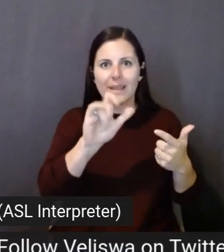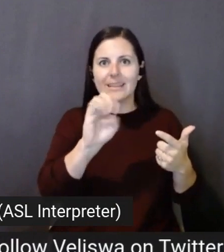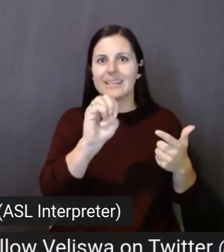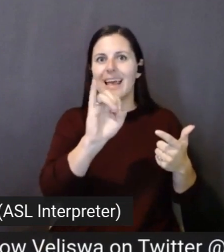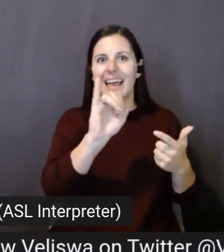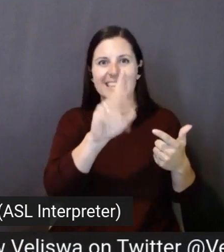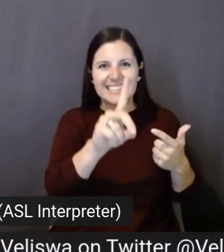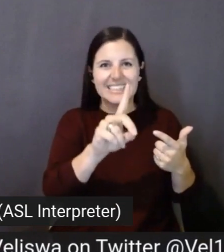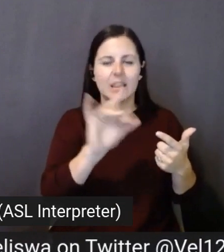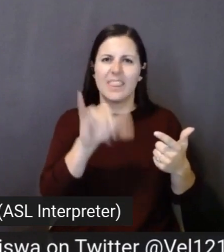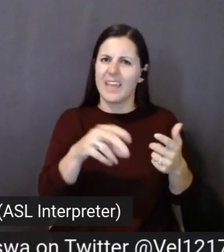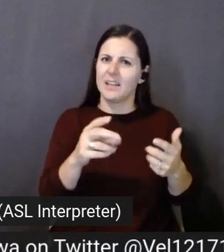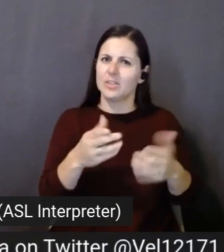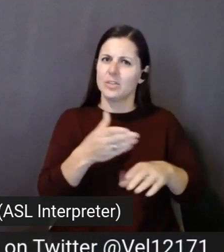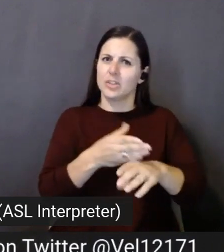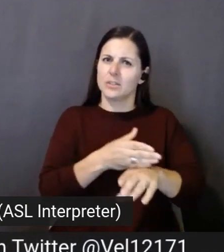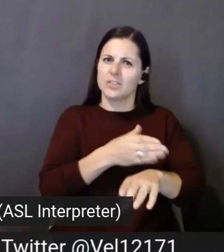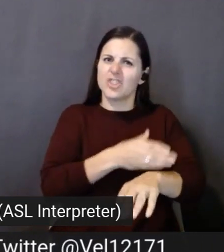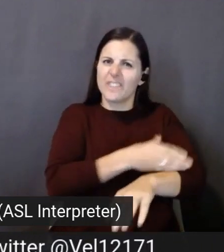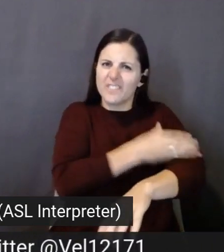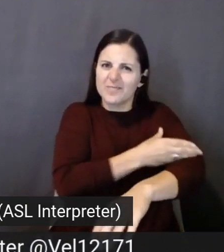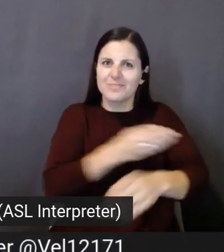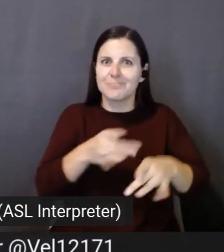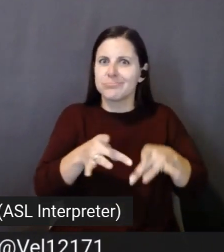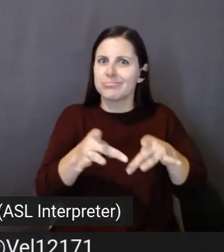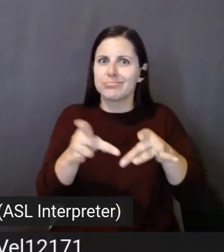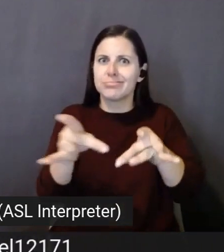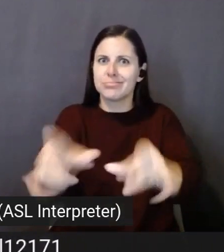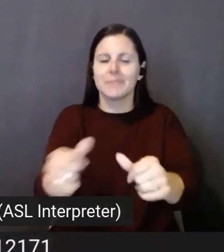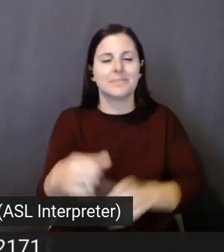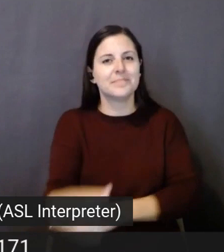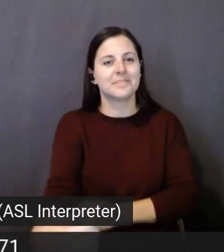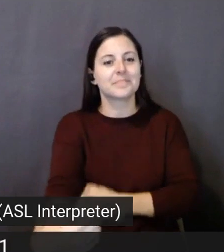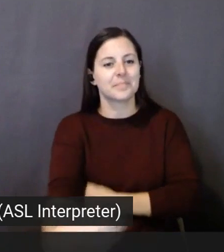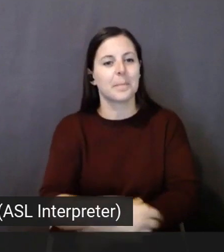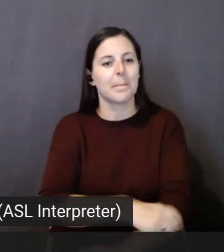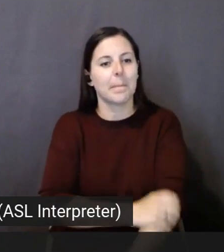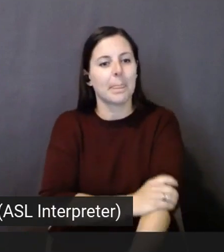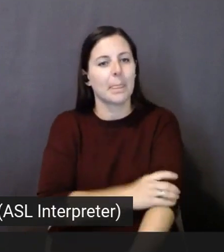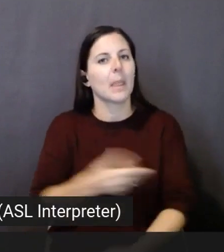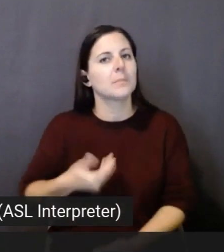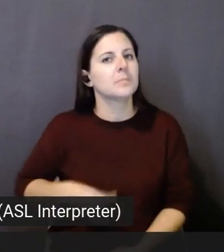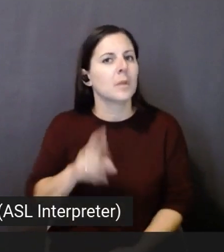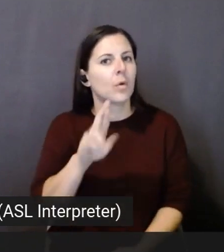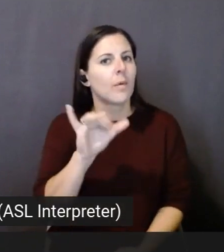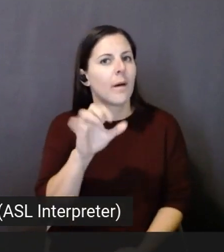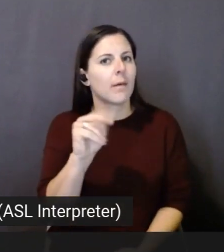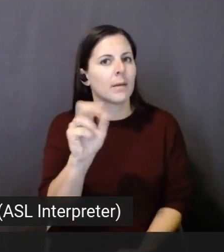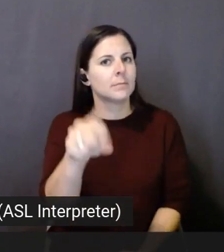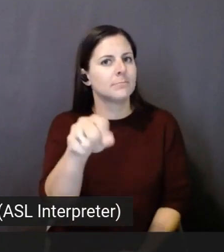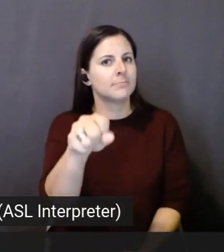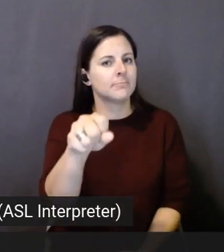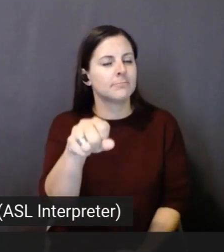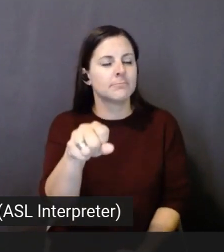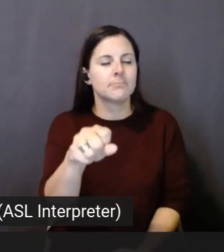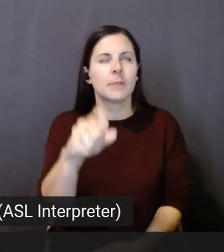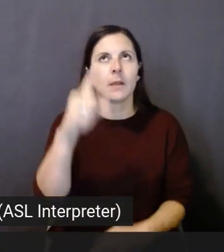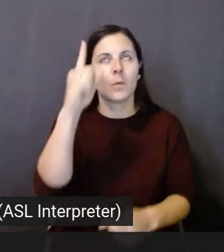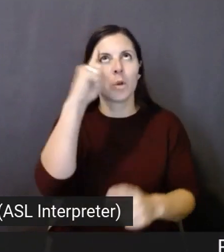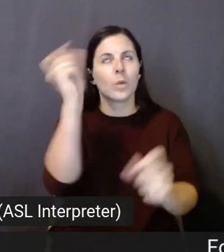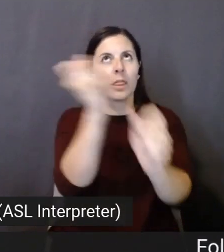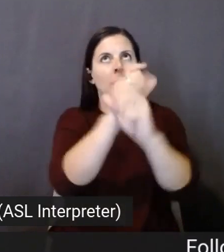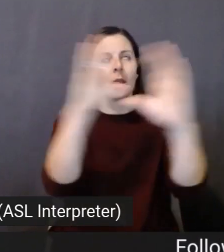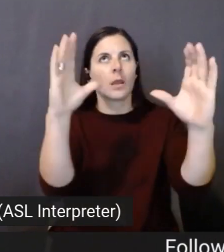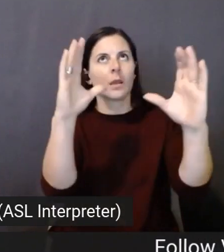clip. Yep. Yeah, absolutely. Really, when we think about what drove us